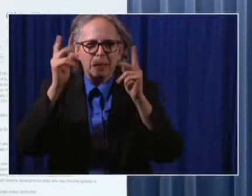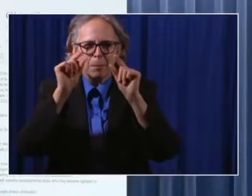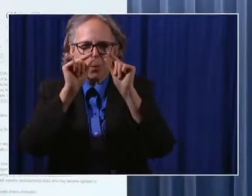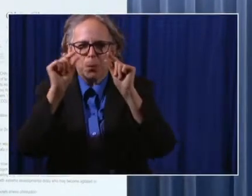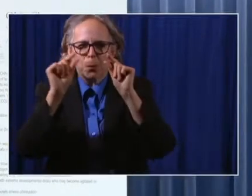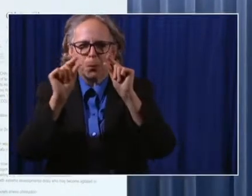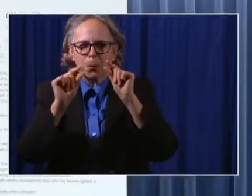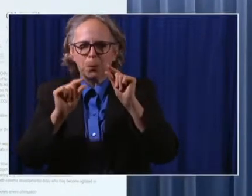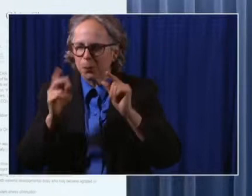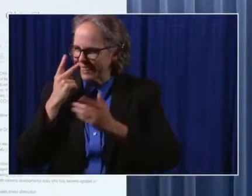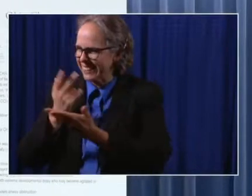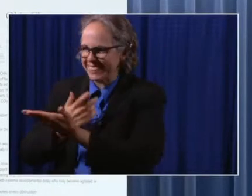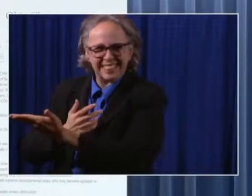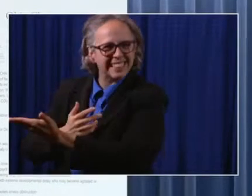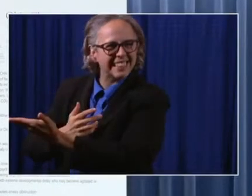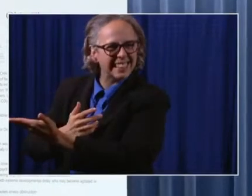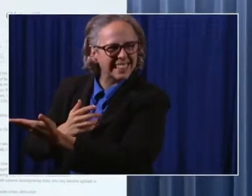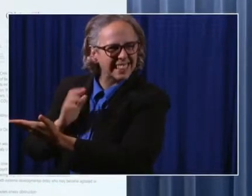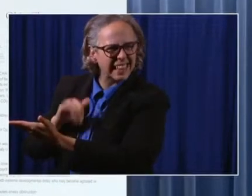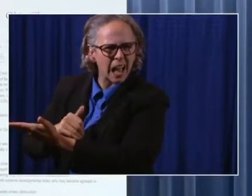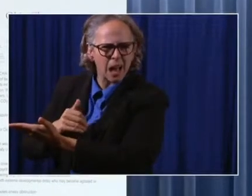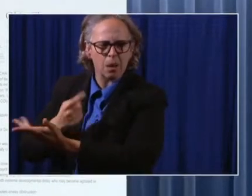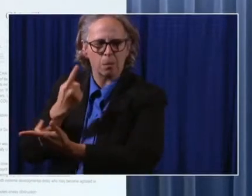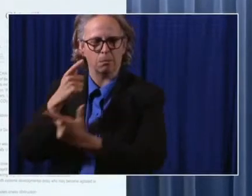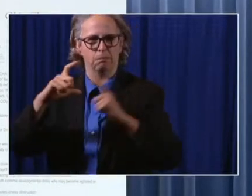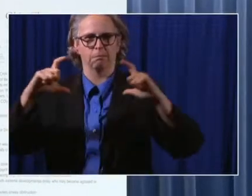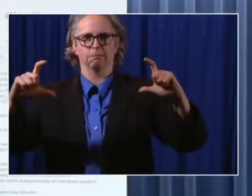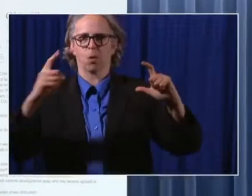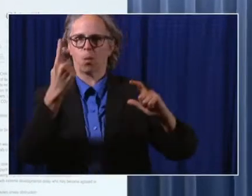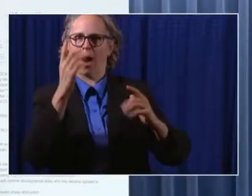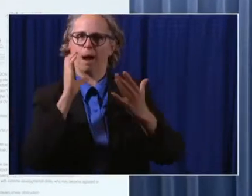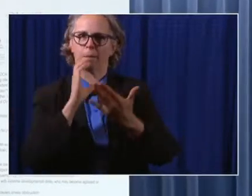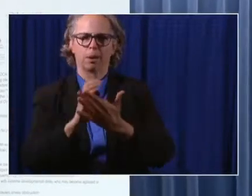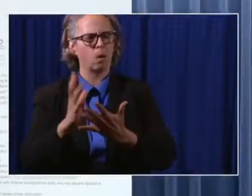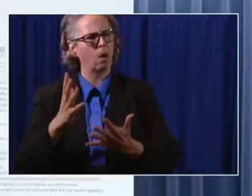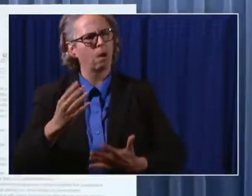District the following day.